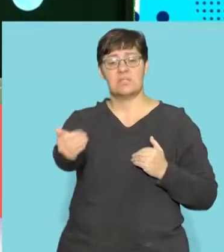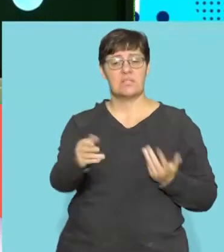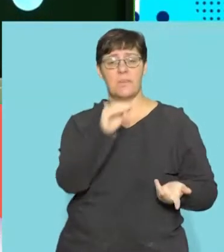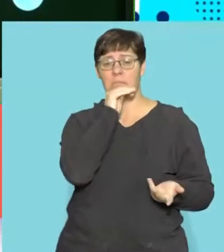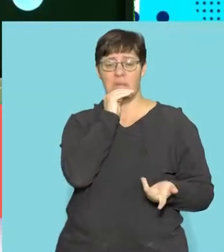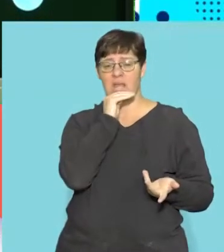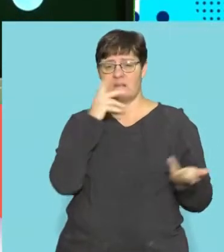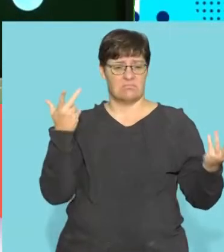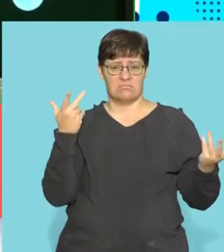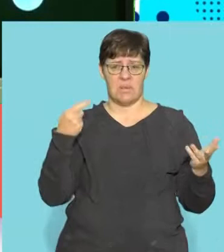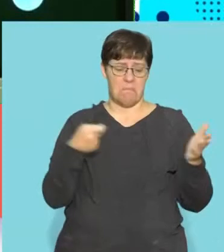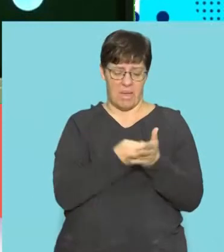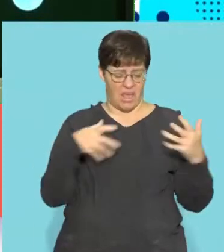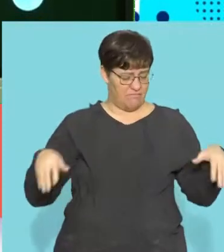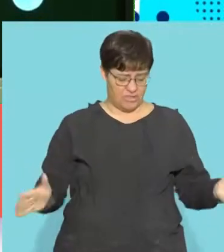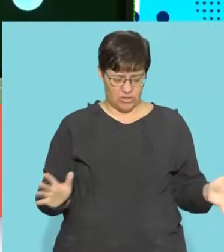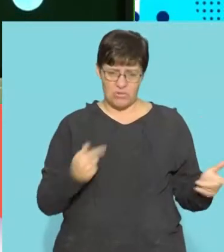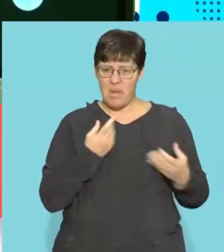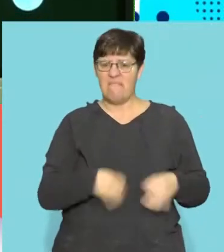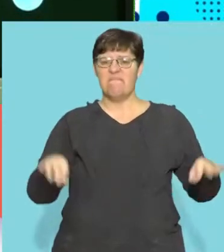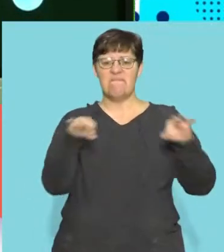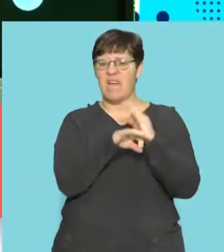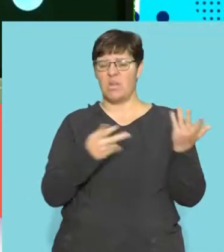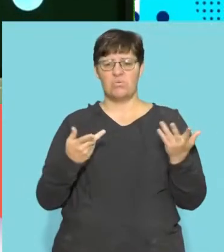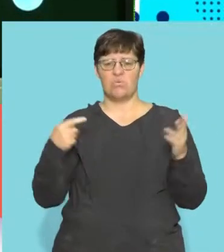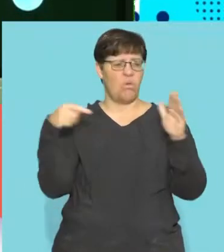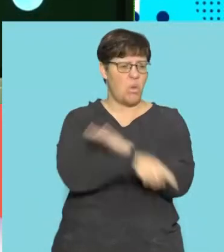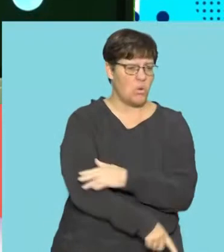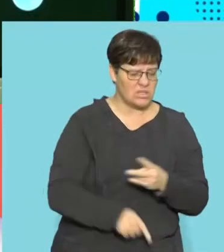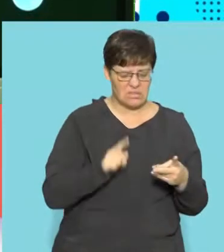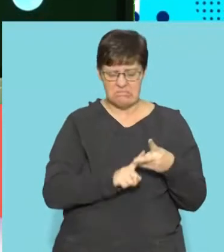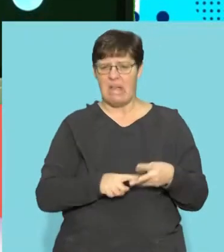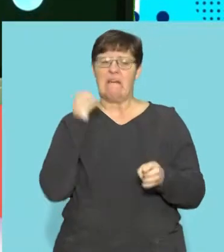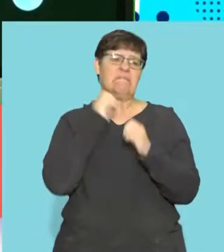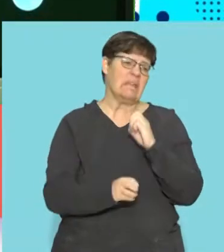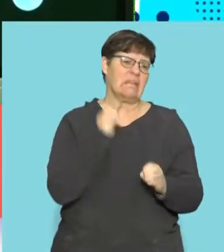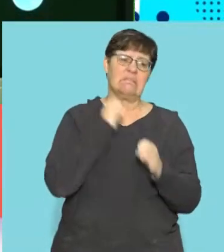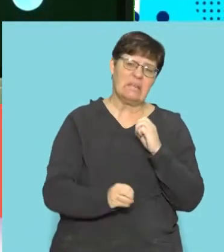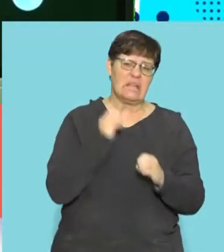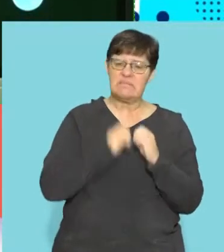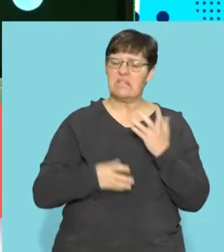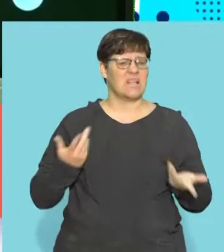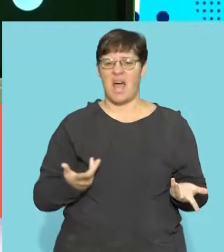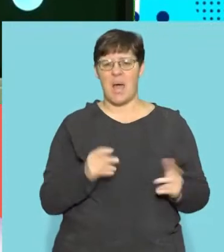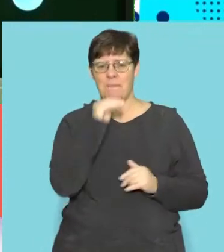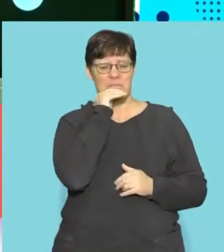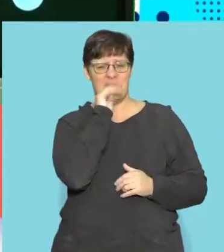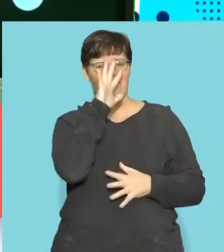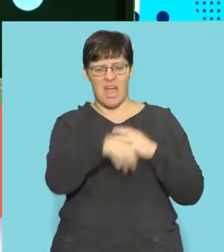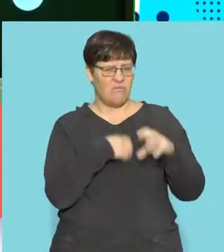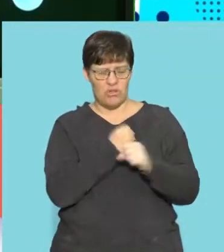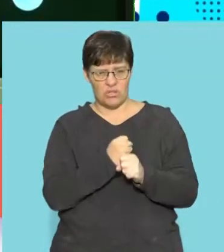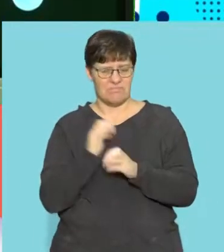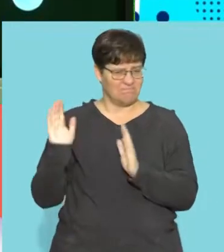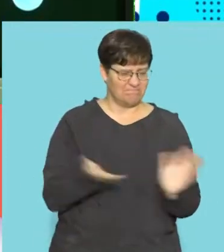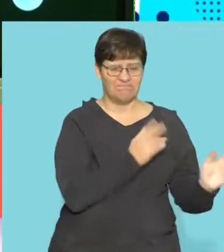be a liability, meaning it would have lost value, it will need us to fix it every now and then. So it means in 5 years, we